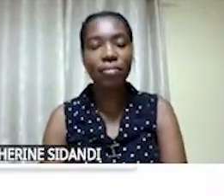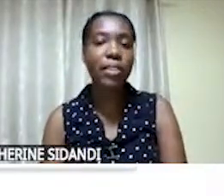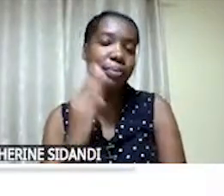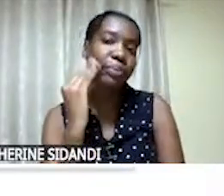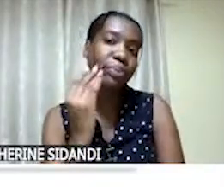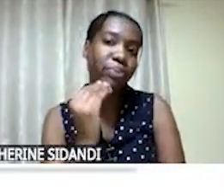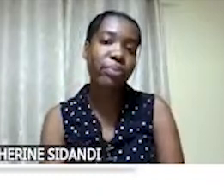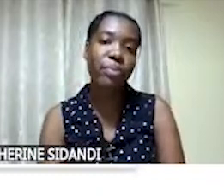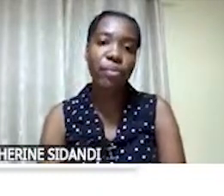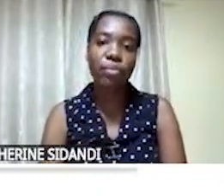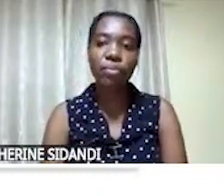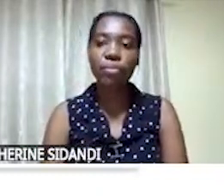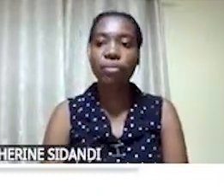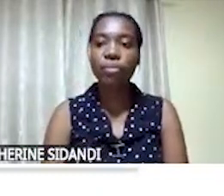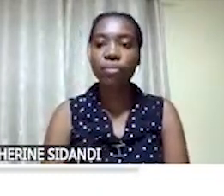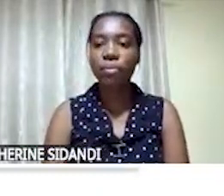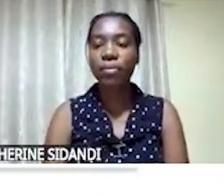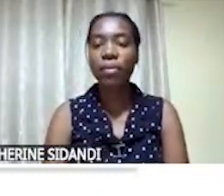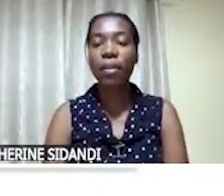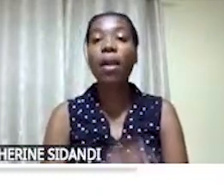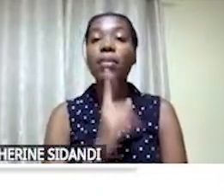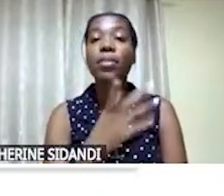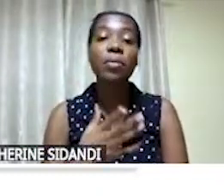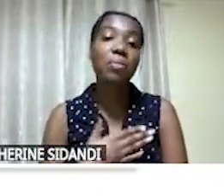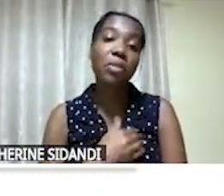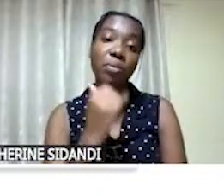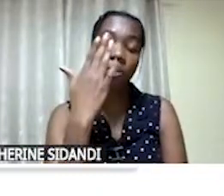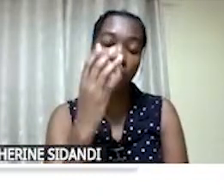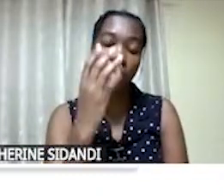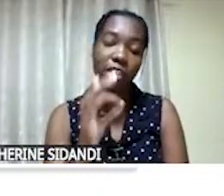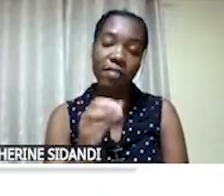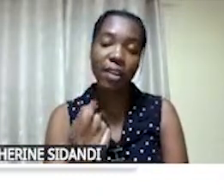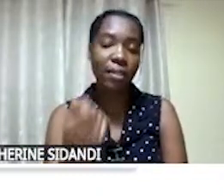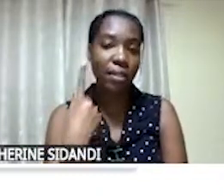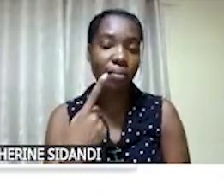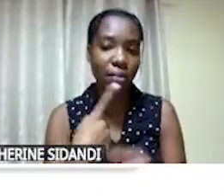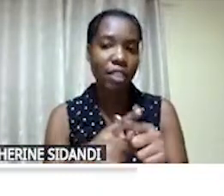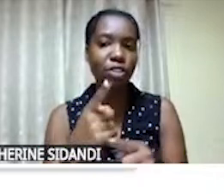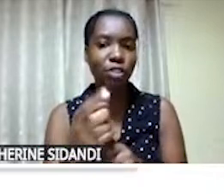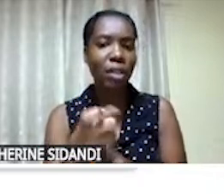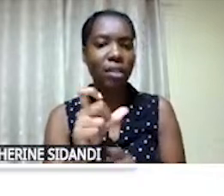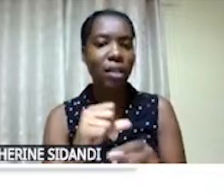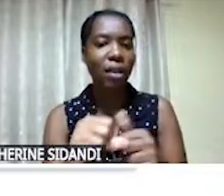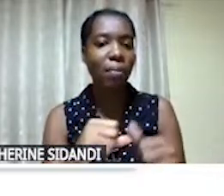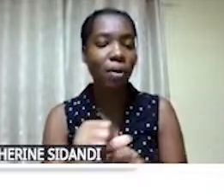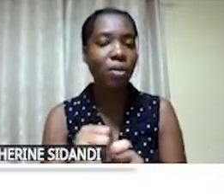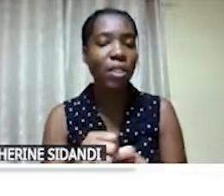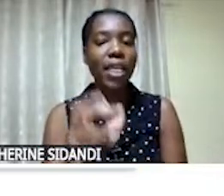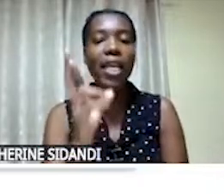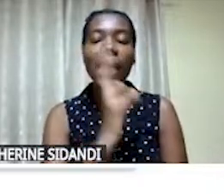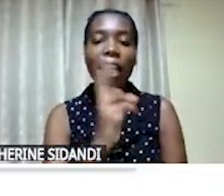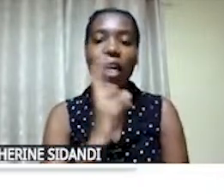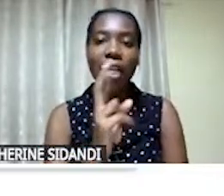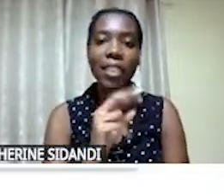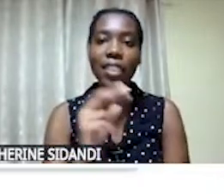by Nisola. I don't know if I understand it. Please expound on the key main risk factor and how to